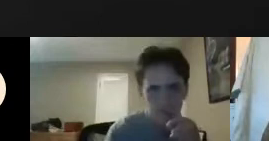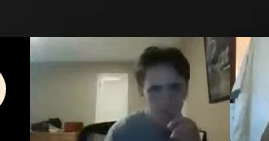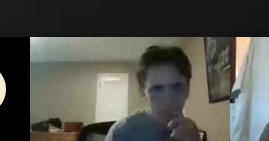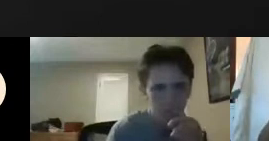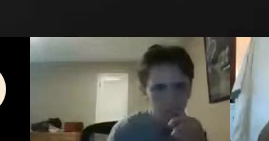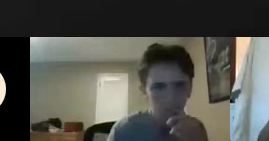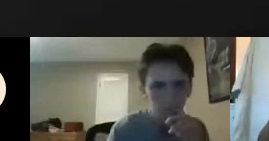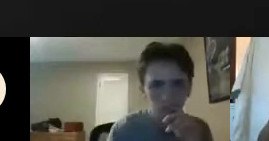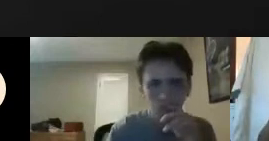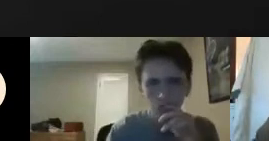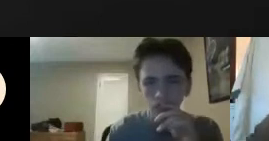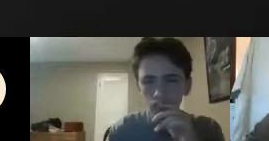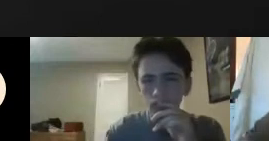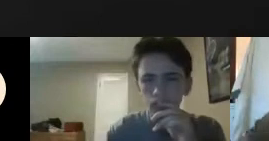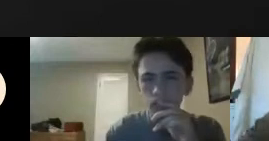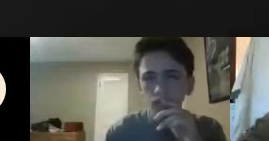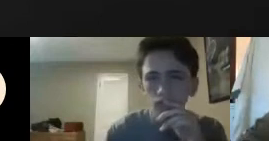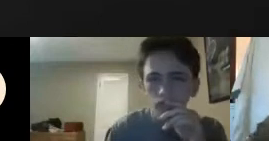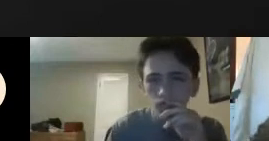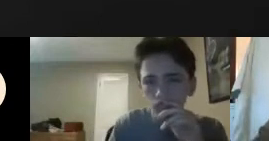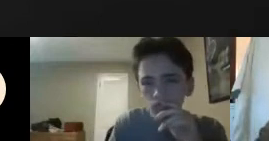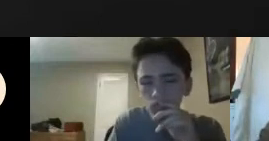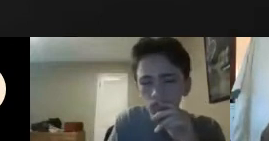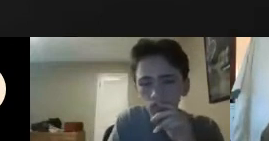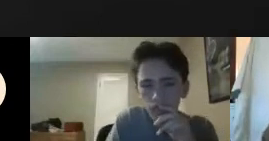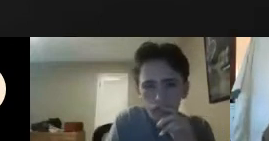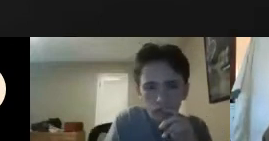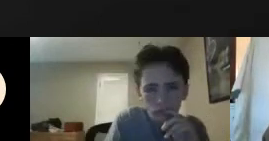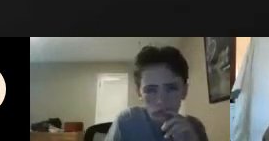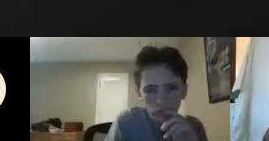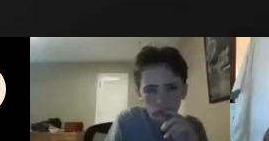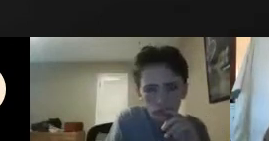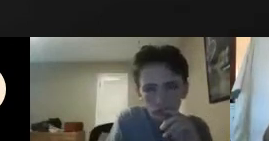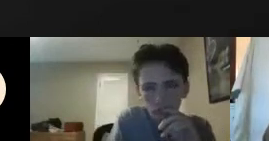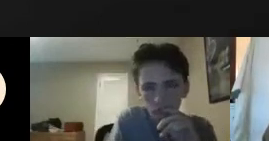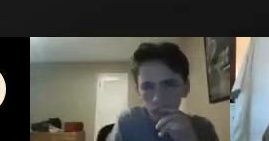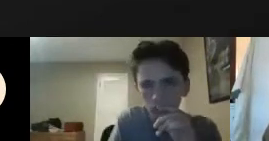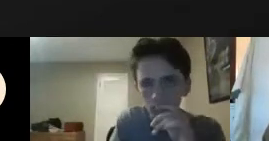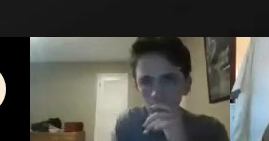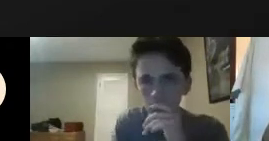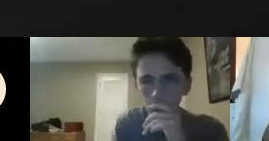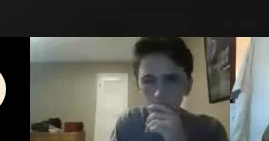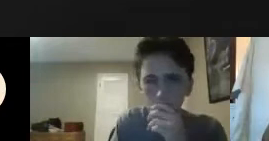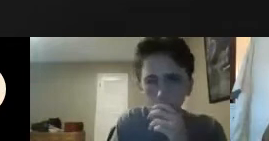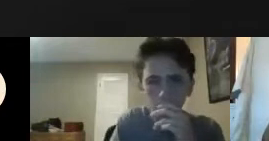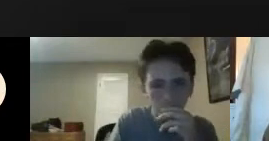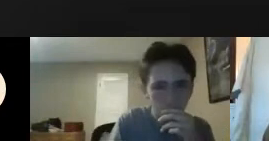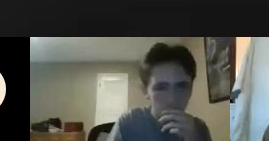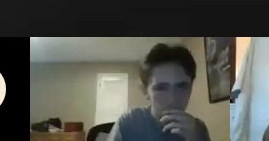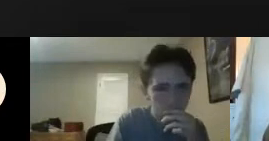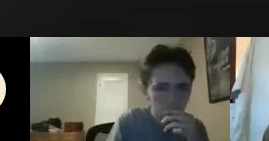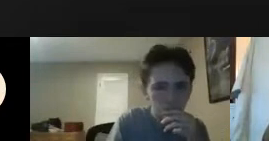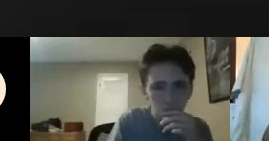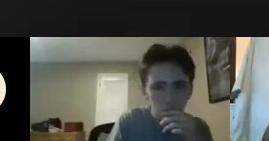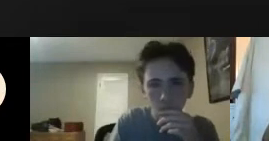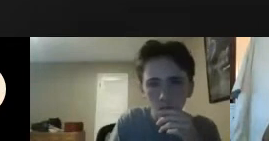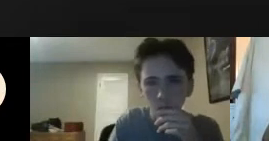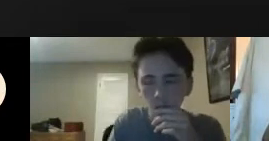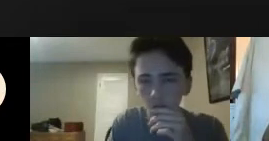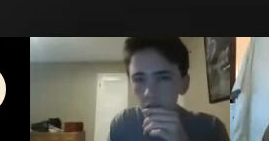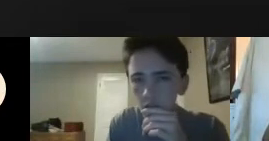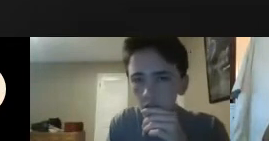school's responsibility to understand that trauma is inevitable and can impact anyone. If we want healthy teachers in our classroom, schools must acknowledge the importance of things